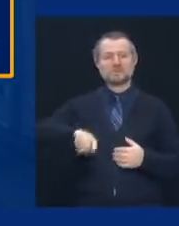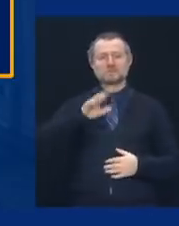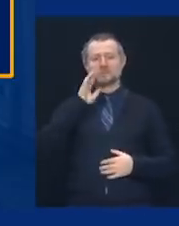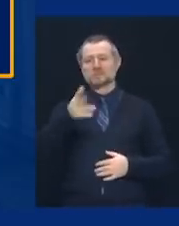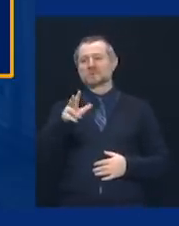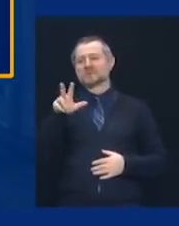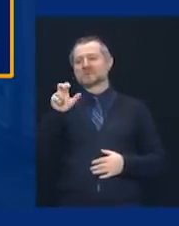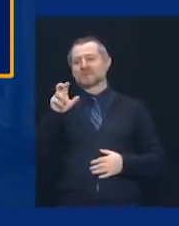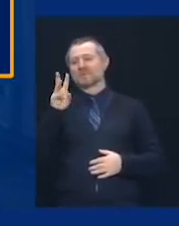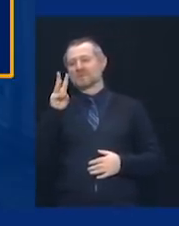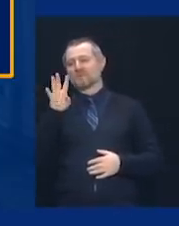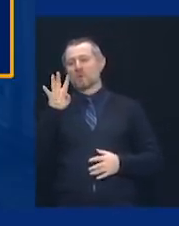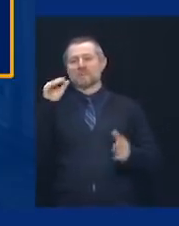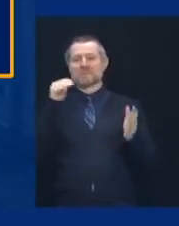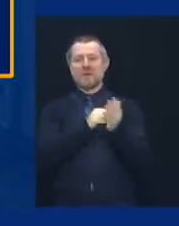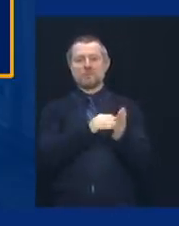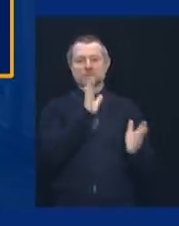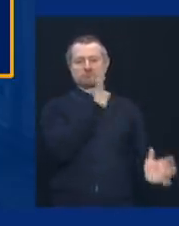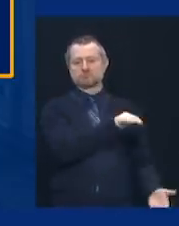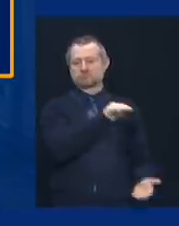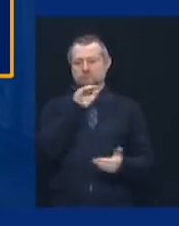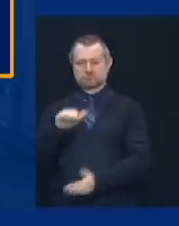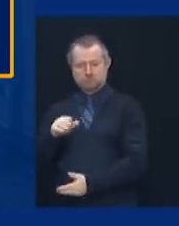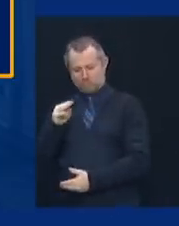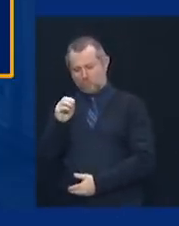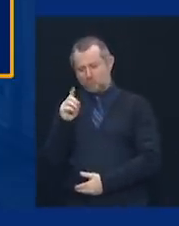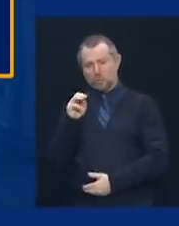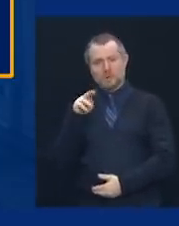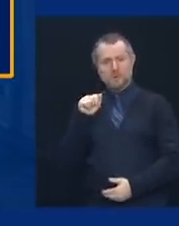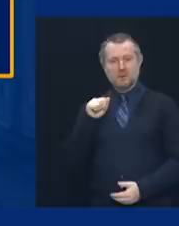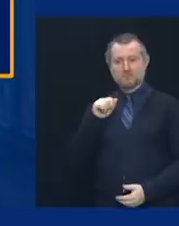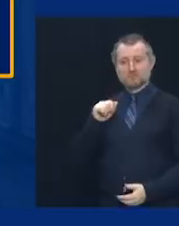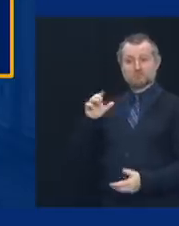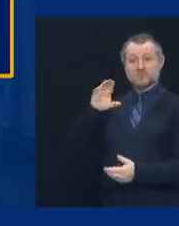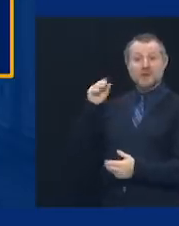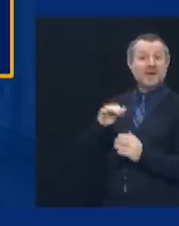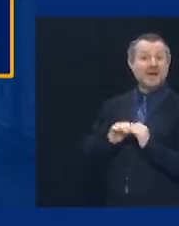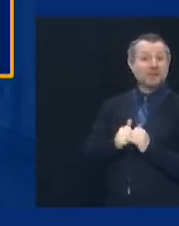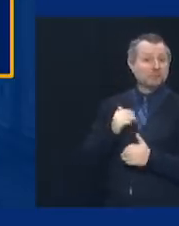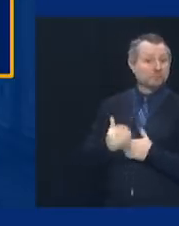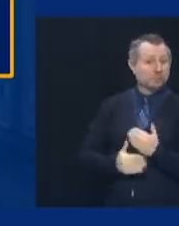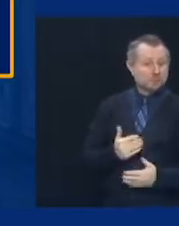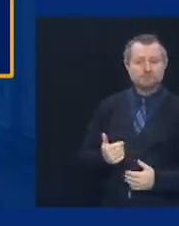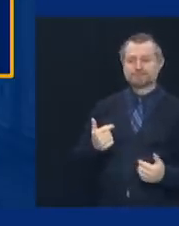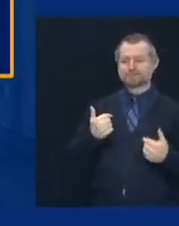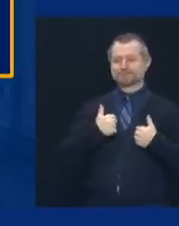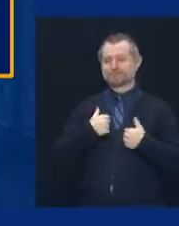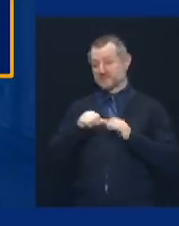Remember how this works. The state controls